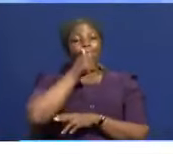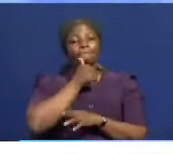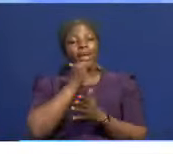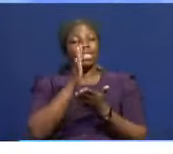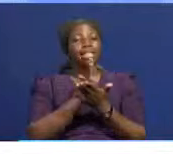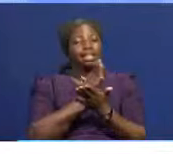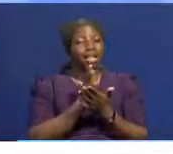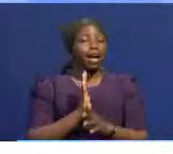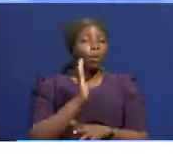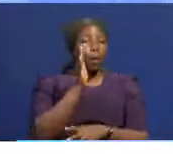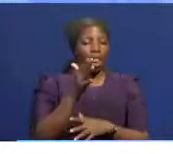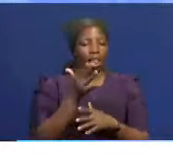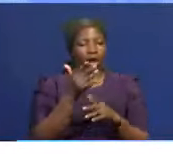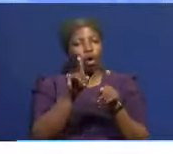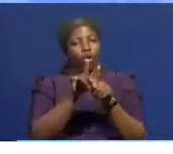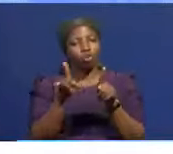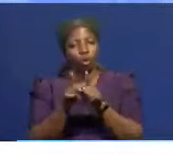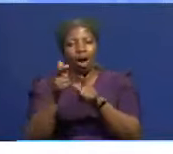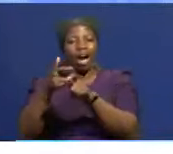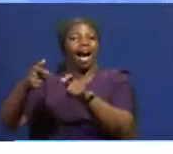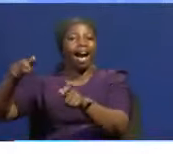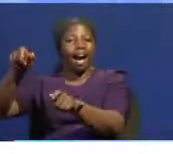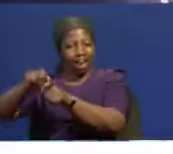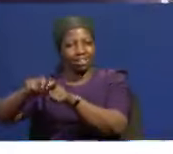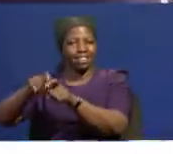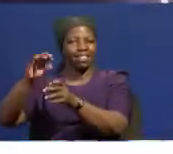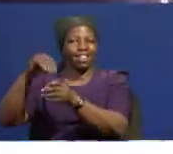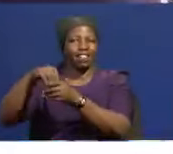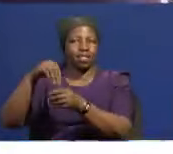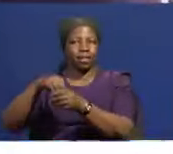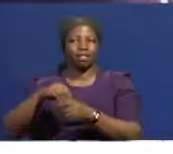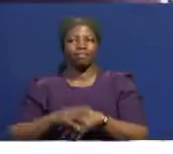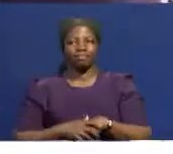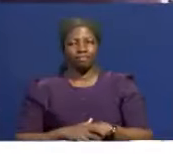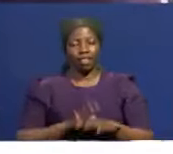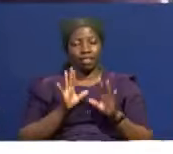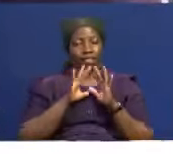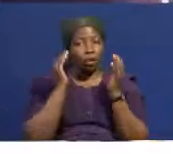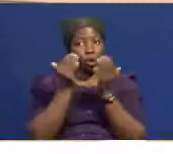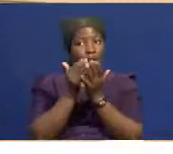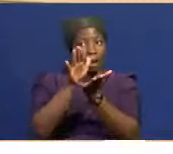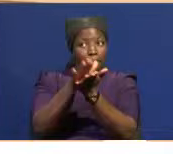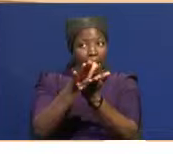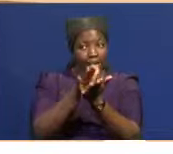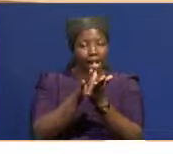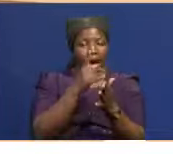going to match that investment. The World Bank approved a further